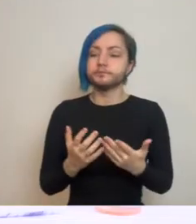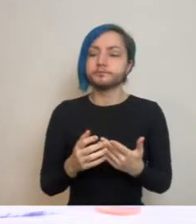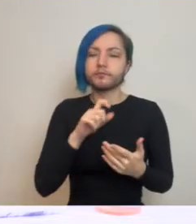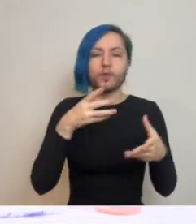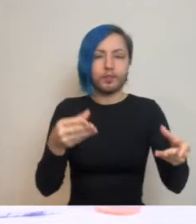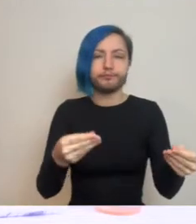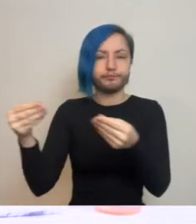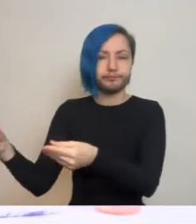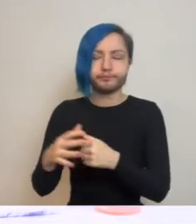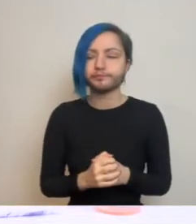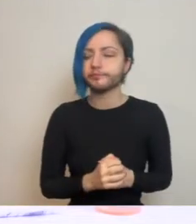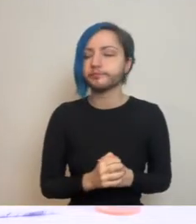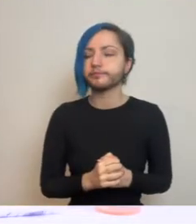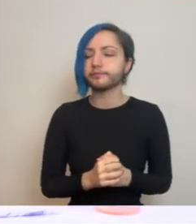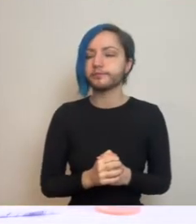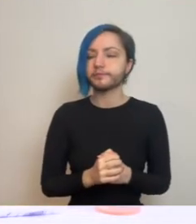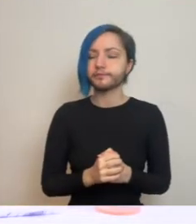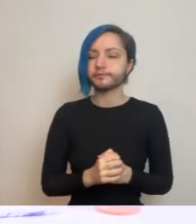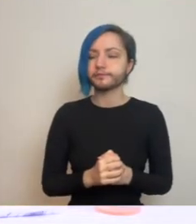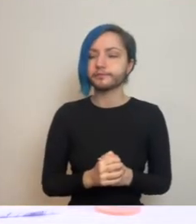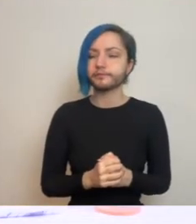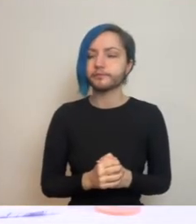going to move this away.